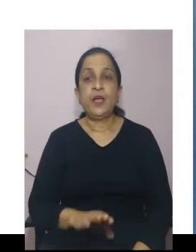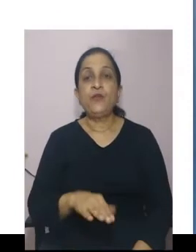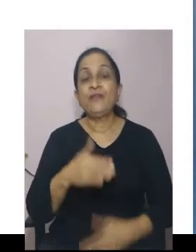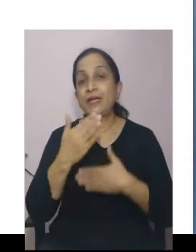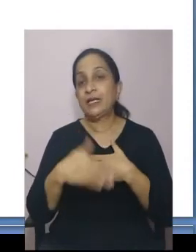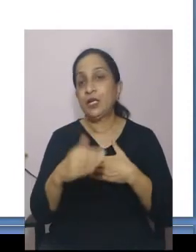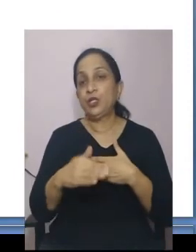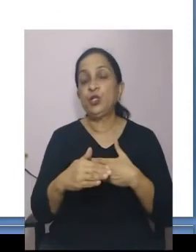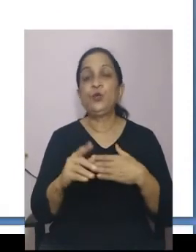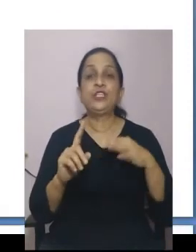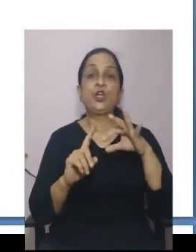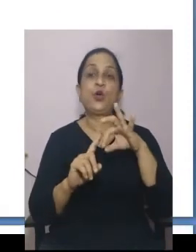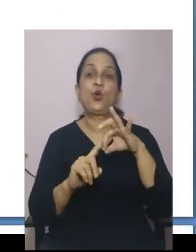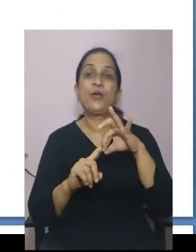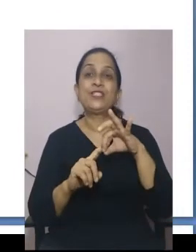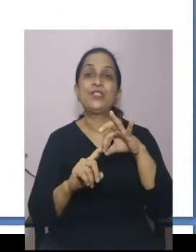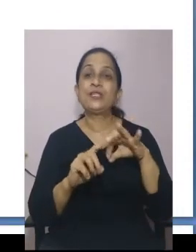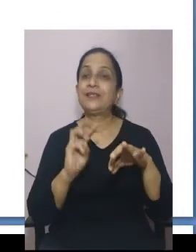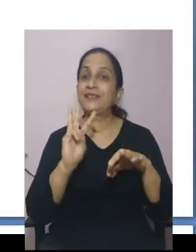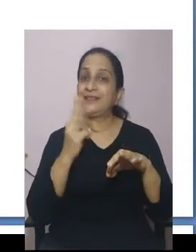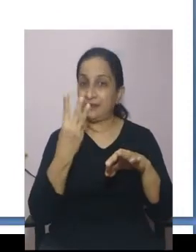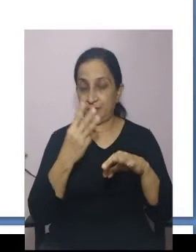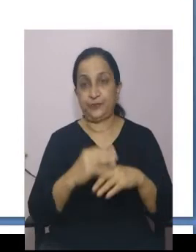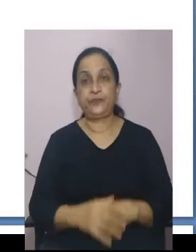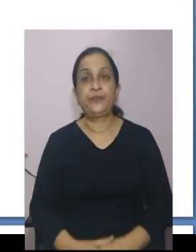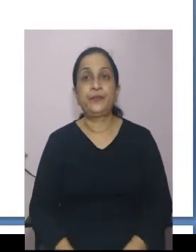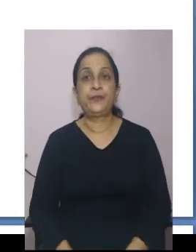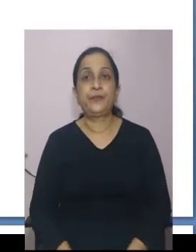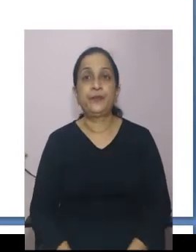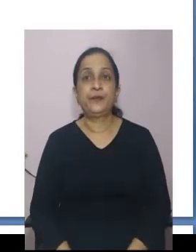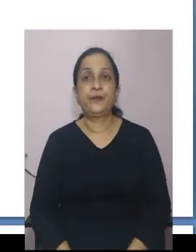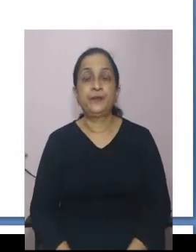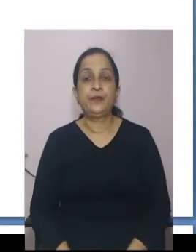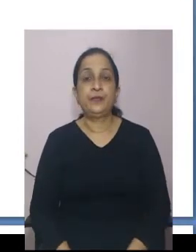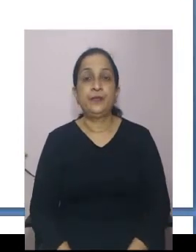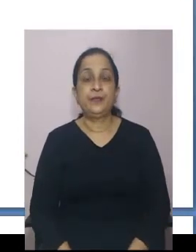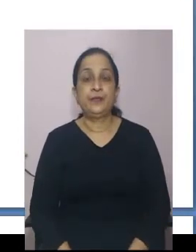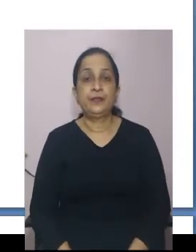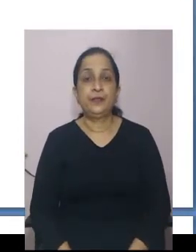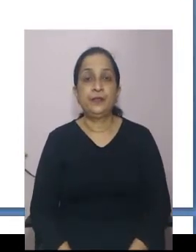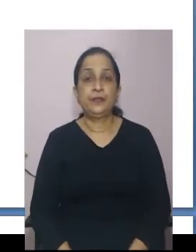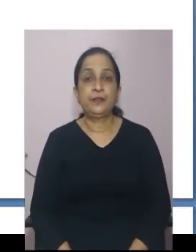Let us move on to third problem.